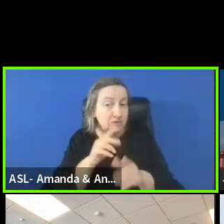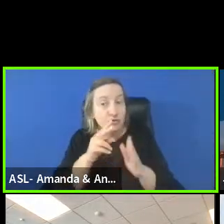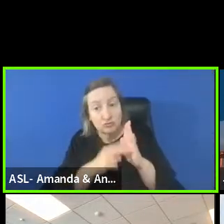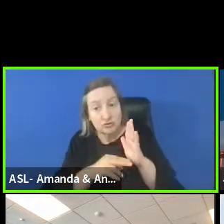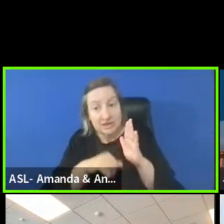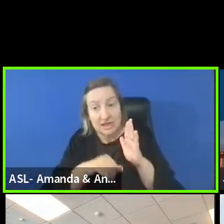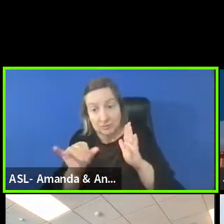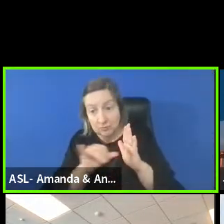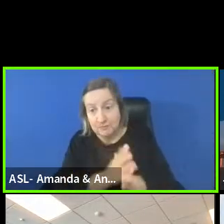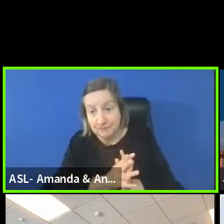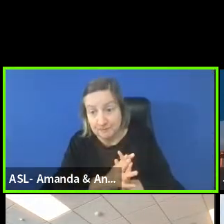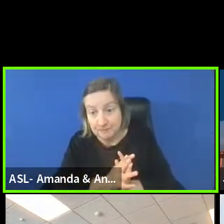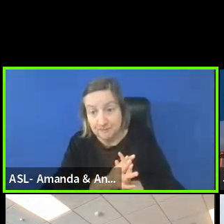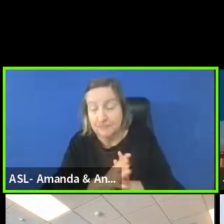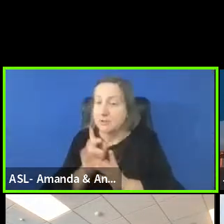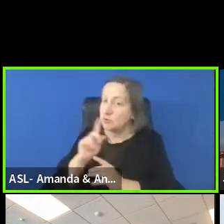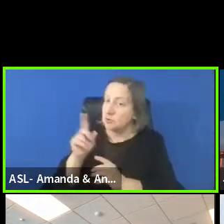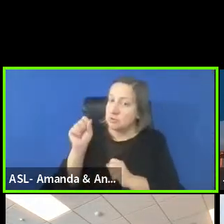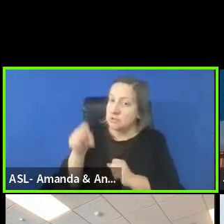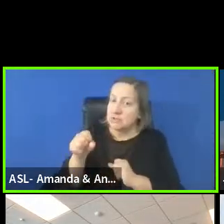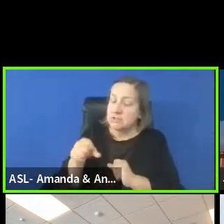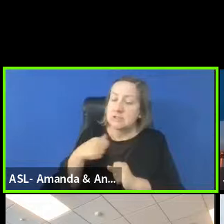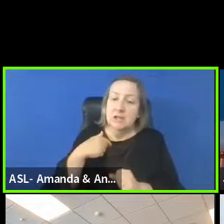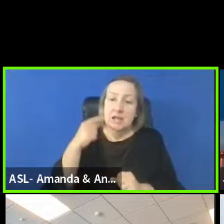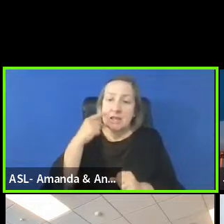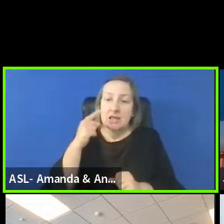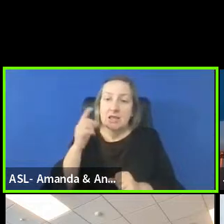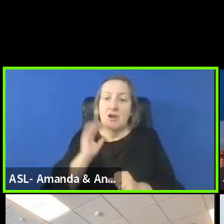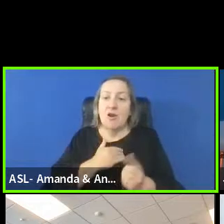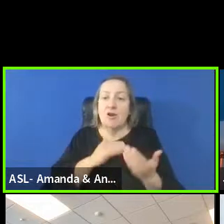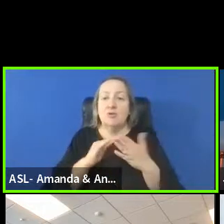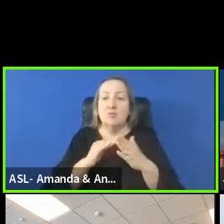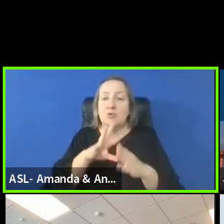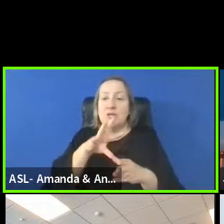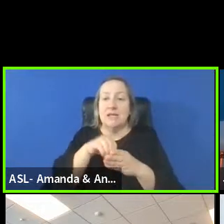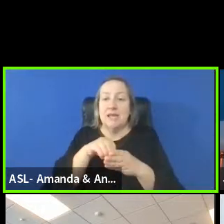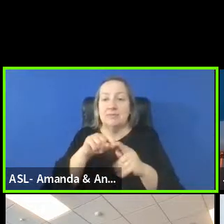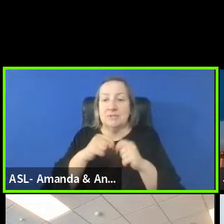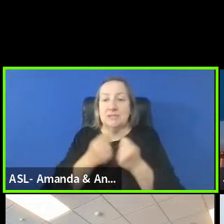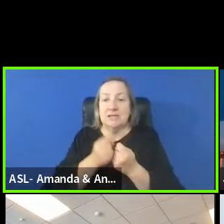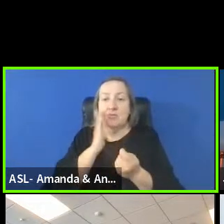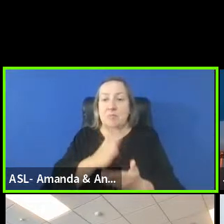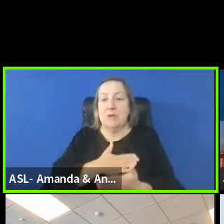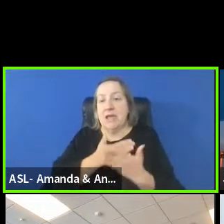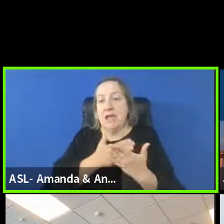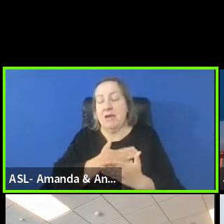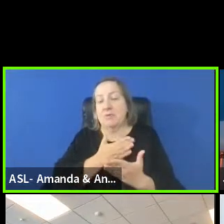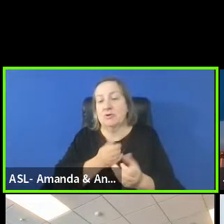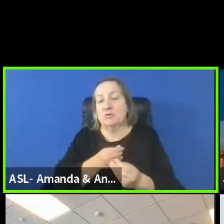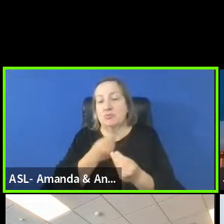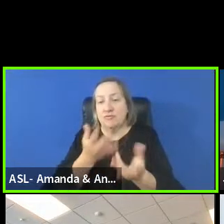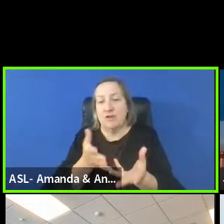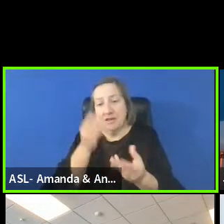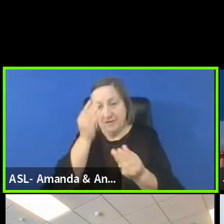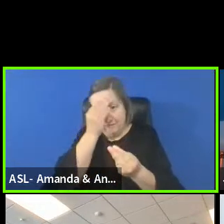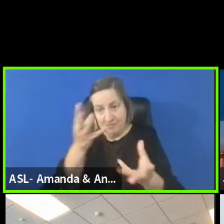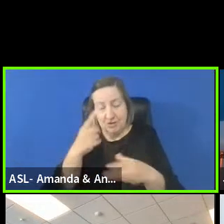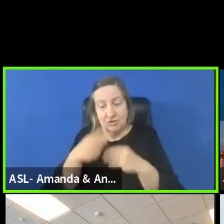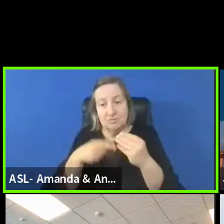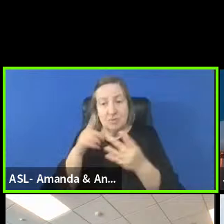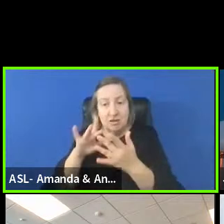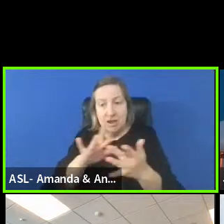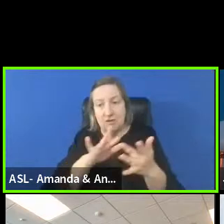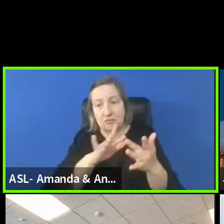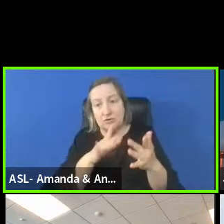also. Sure, absolutely. I think our community engagement team would be happy to provide information in terms of the outreach and